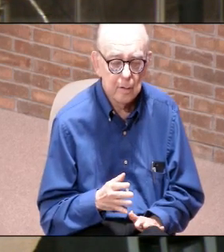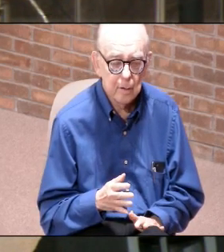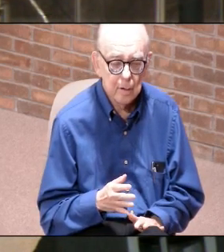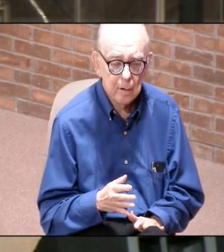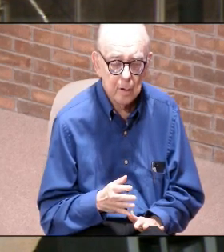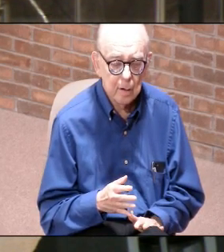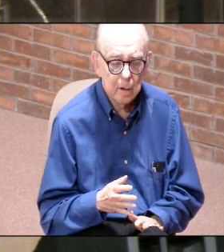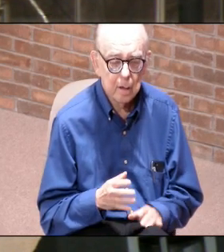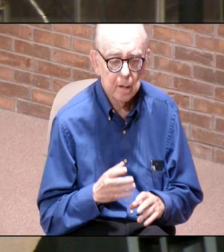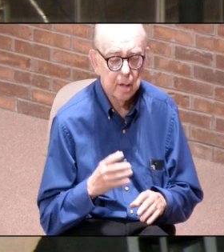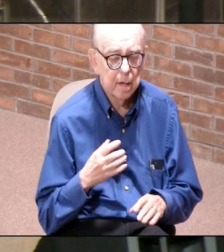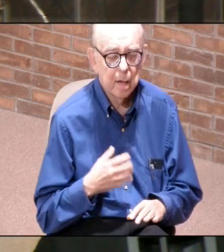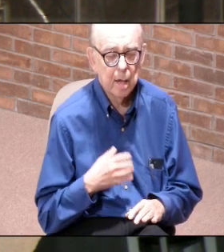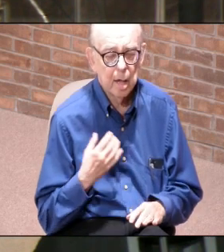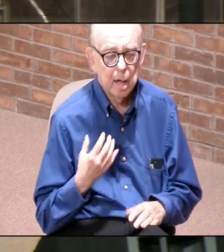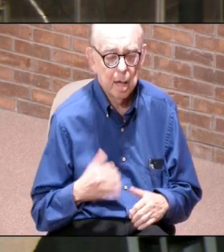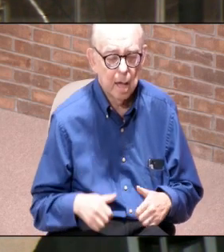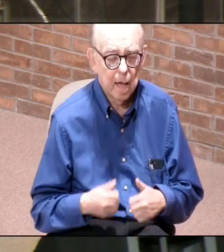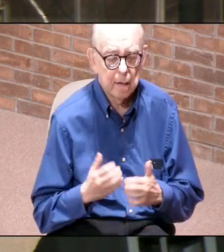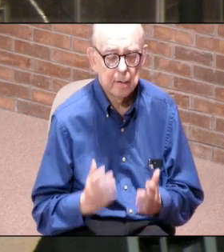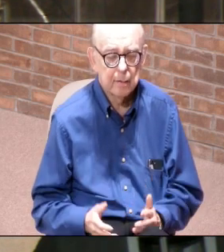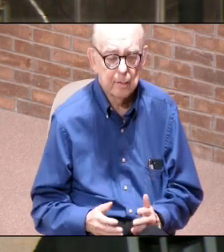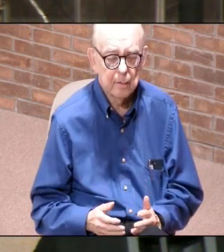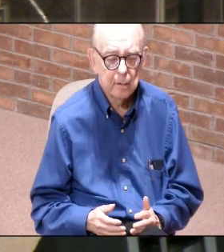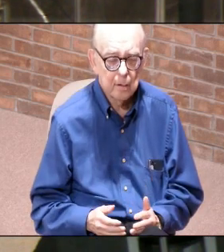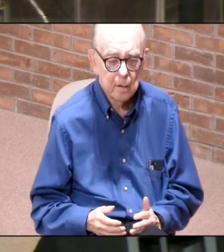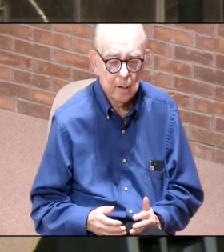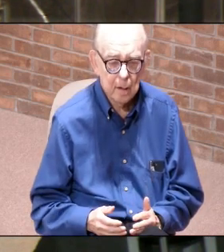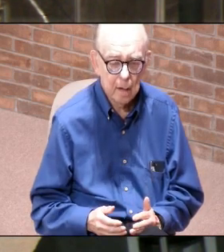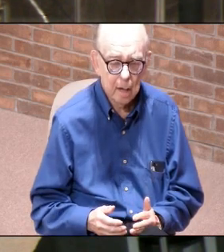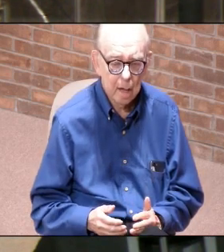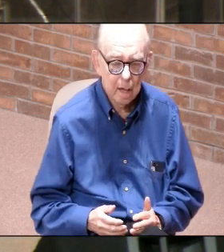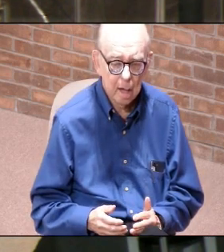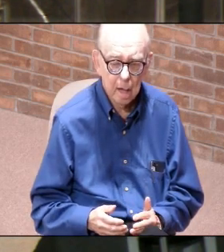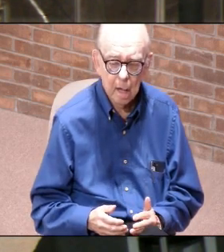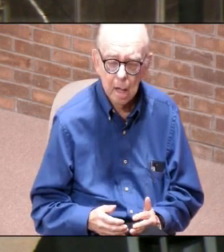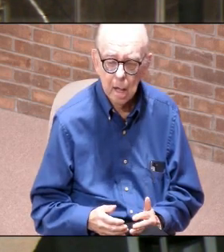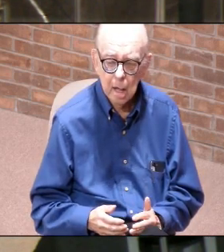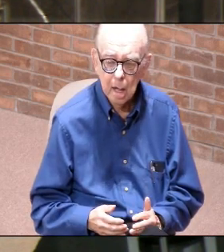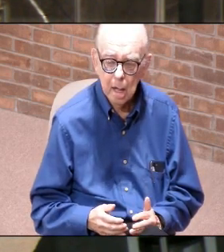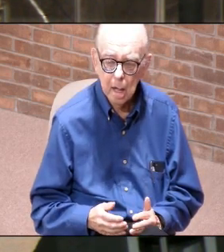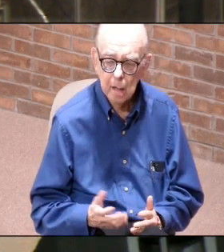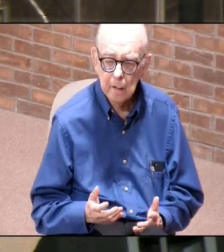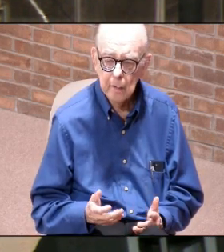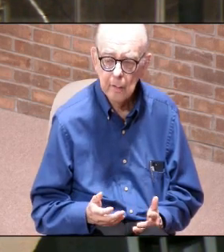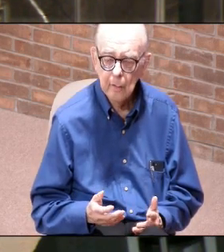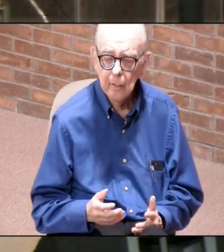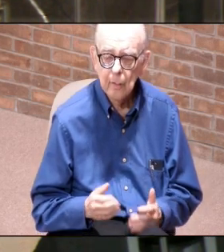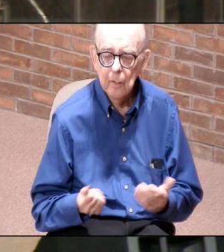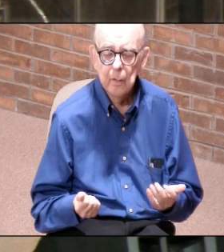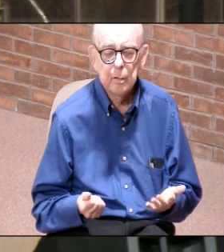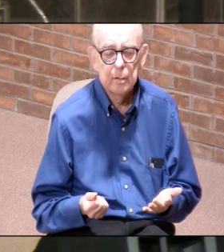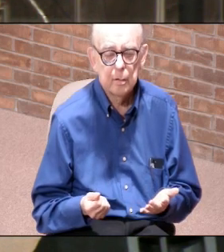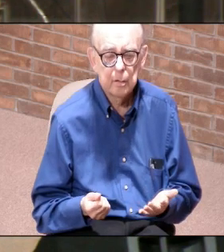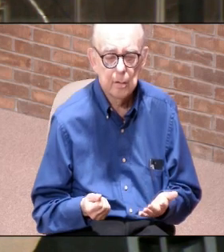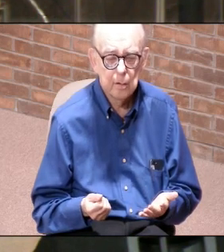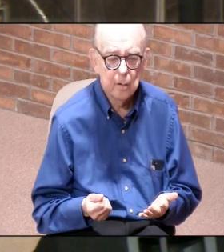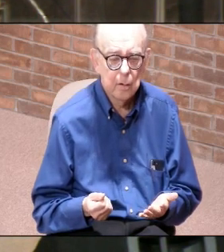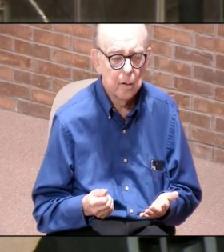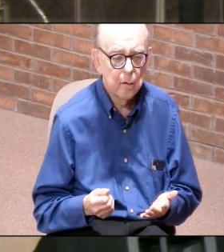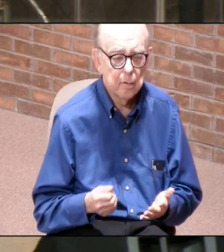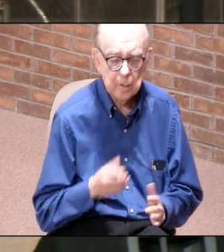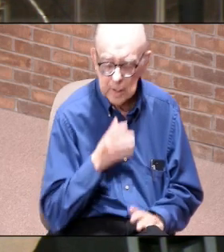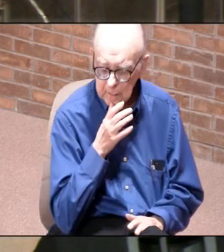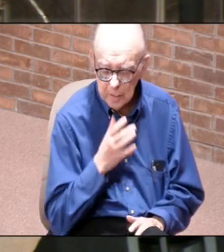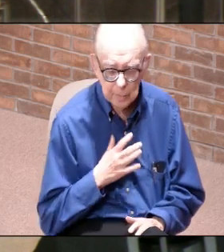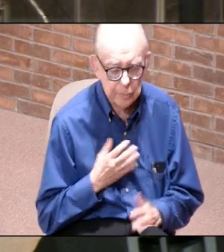who was an actress. She was, her and Ellen DeGeneres, she was with her for a while. And so